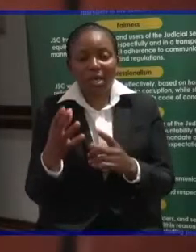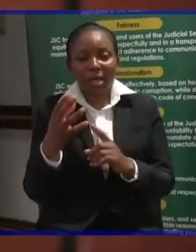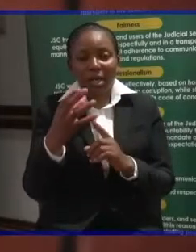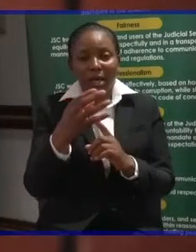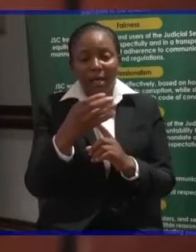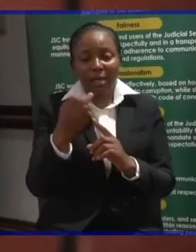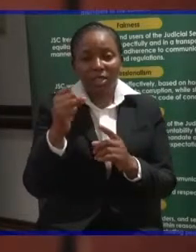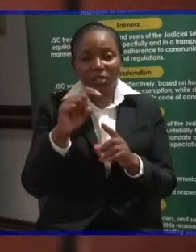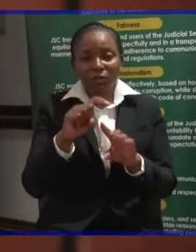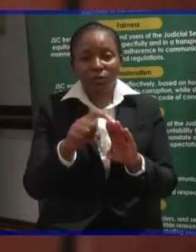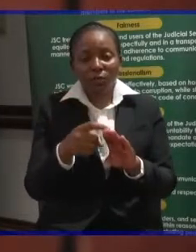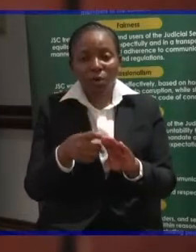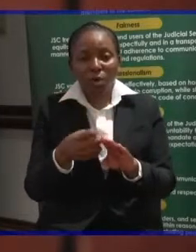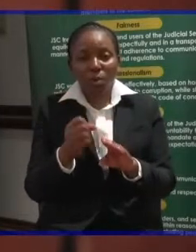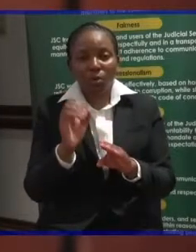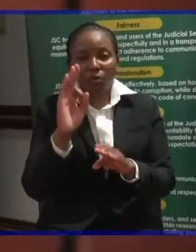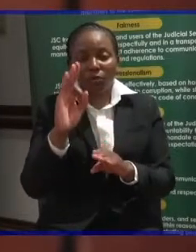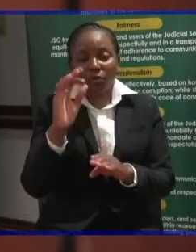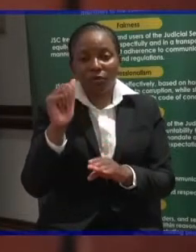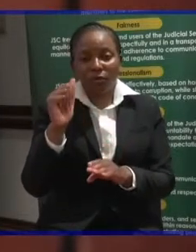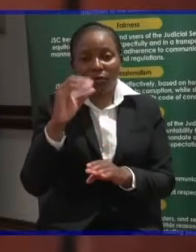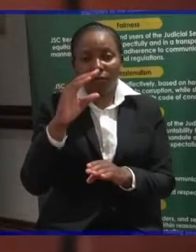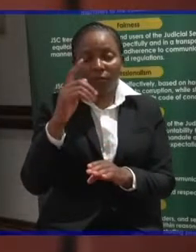facts is so gross in